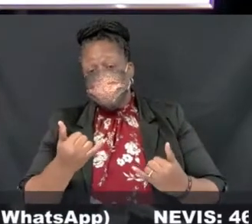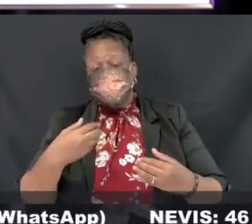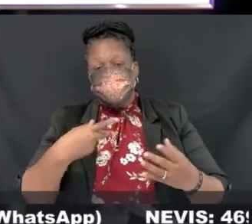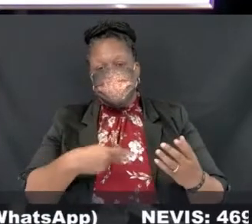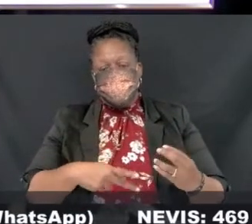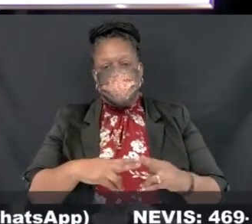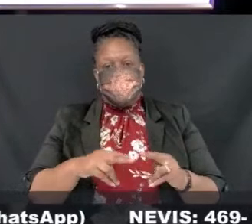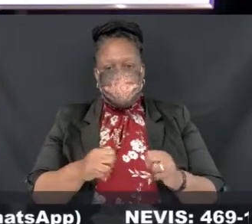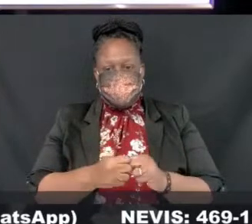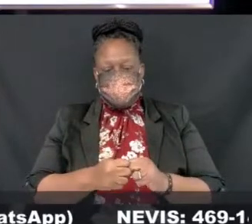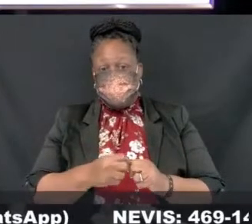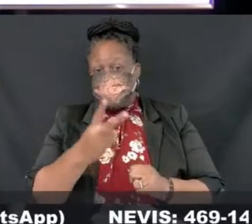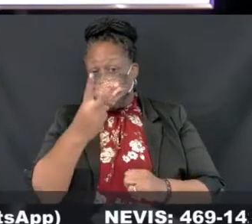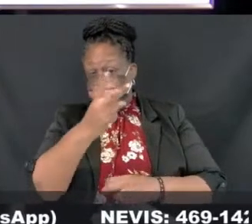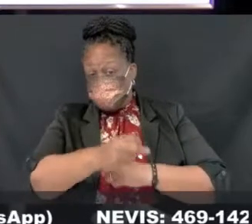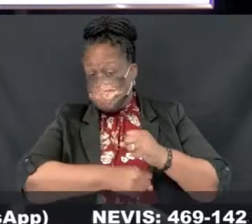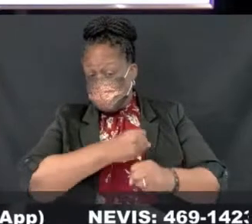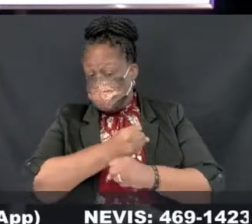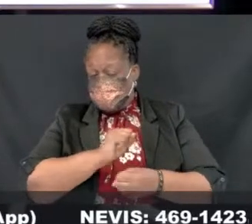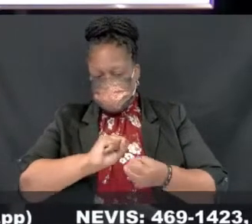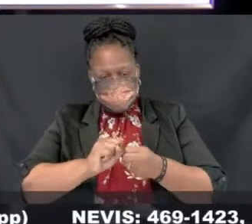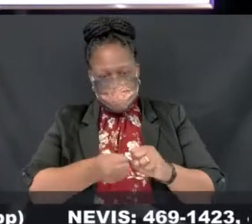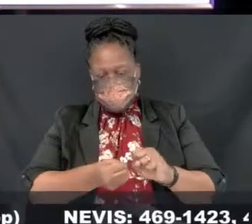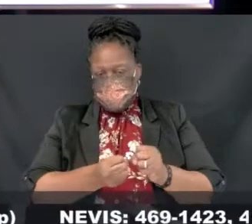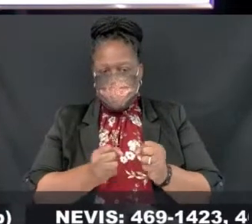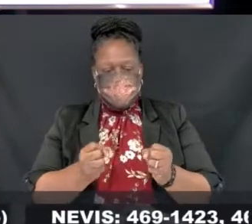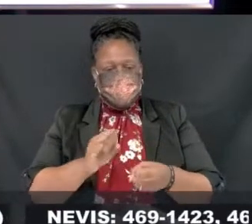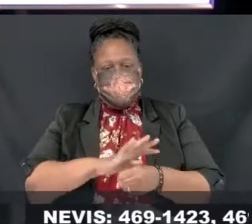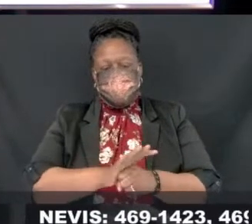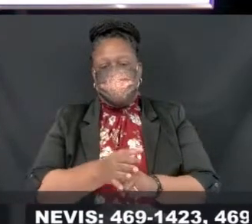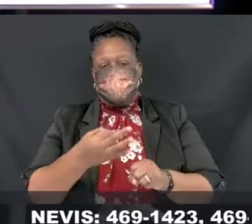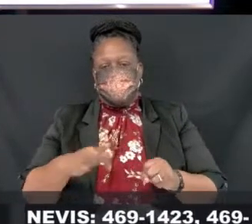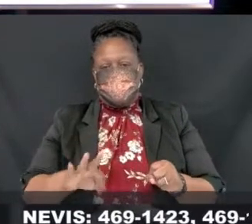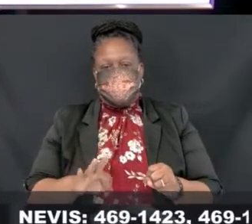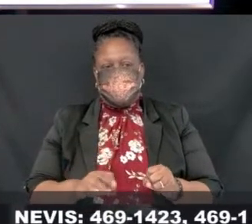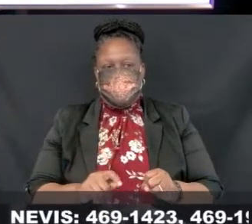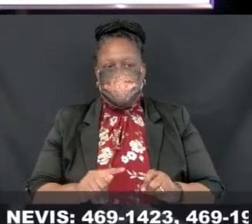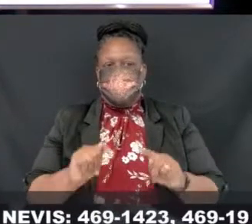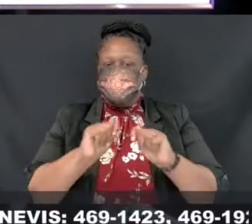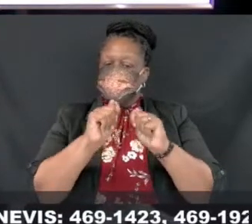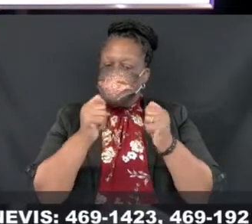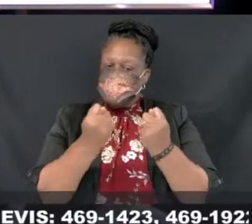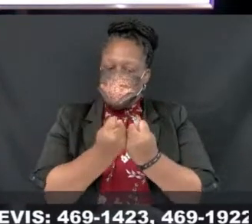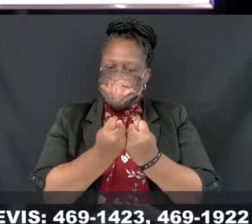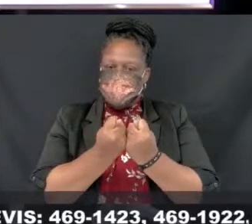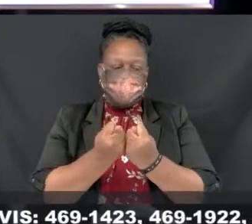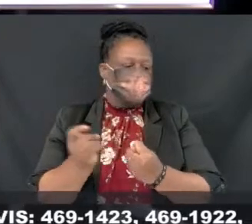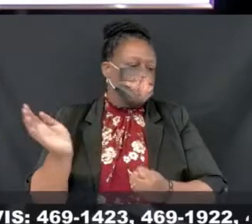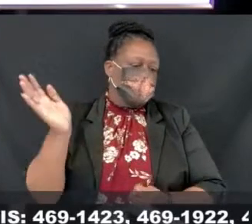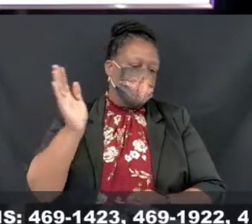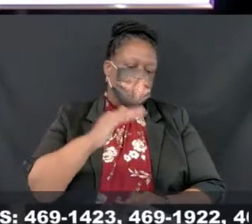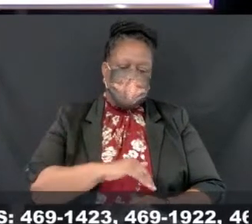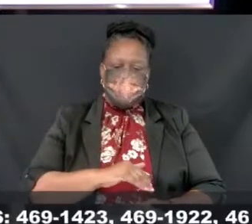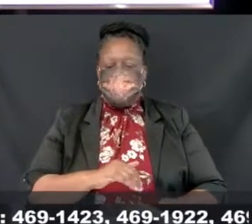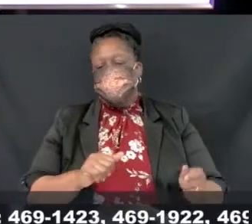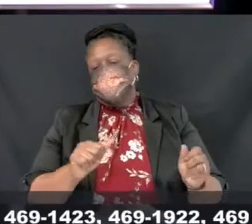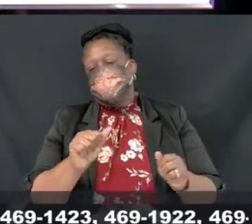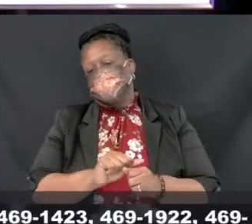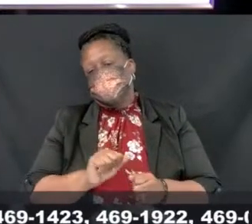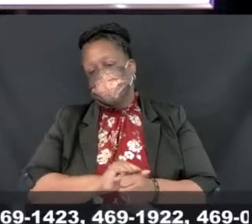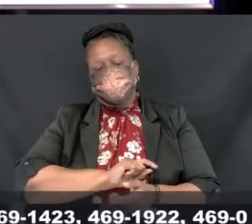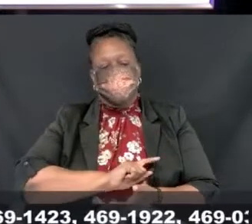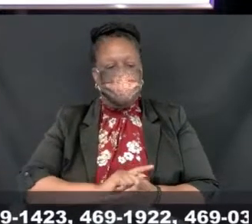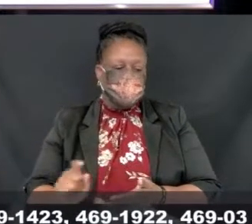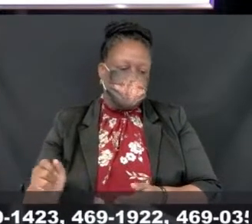2-year fight against the deadly virus. We as a team We have been coming here almost every